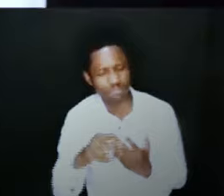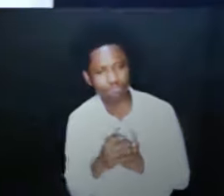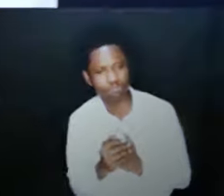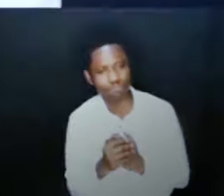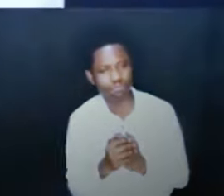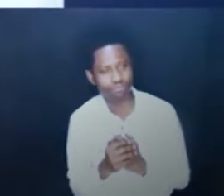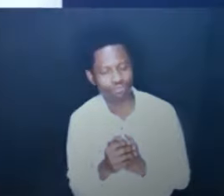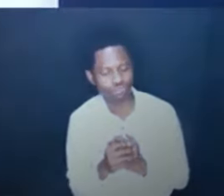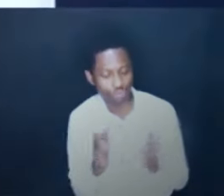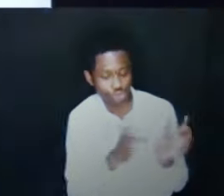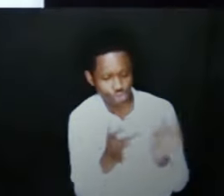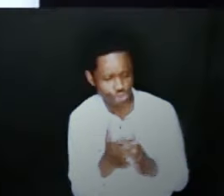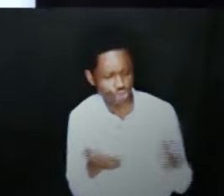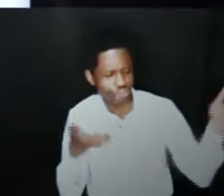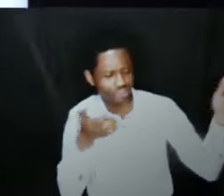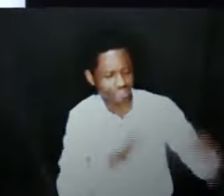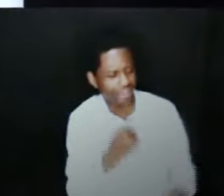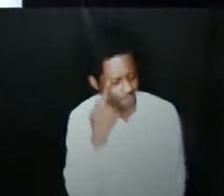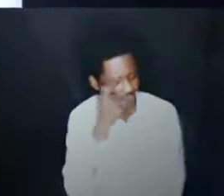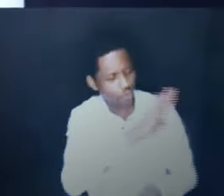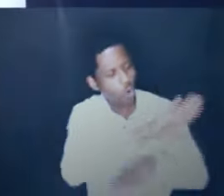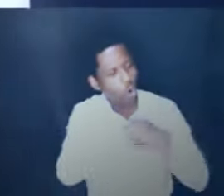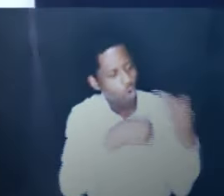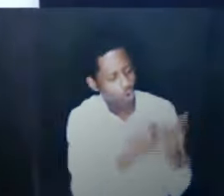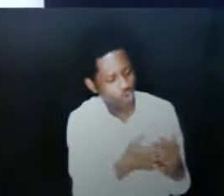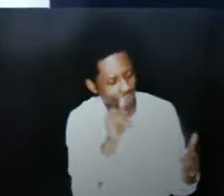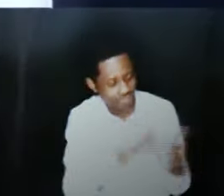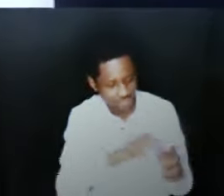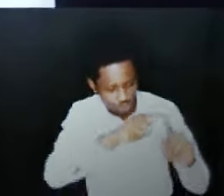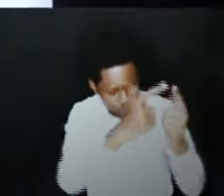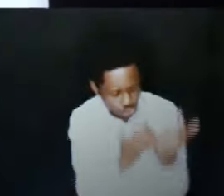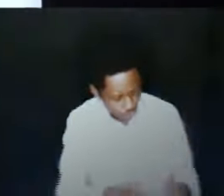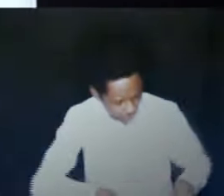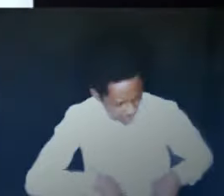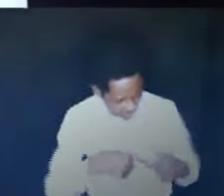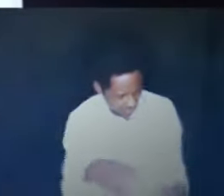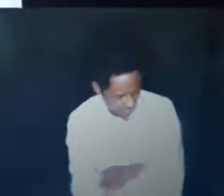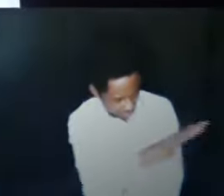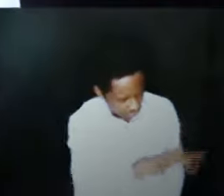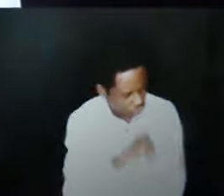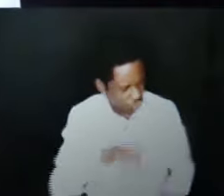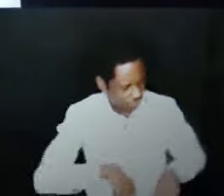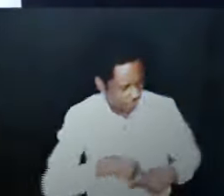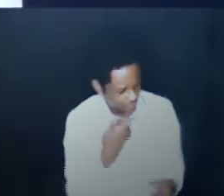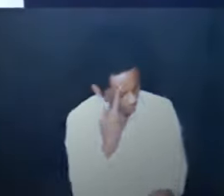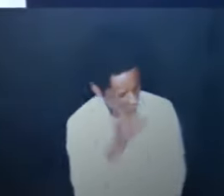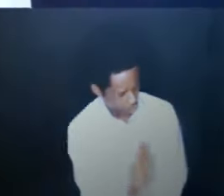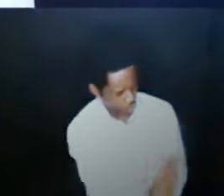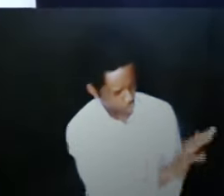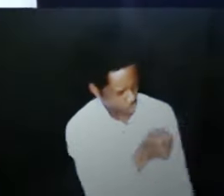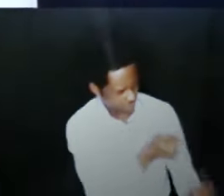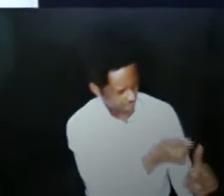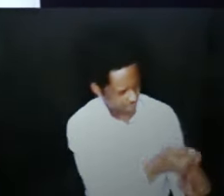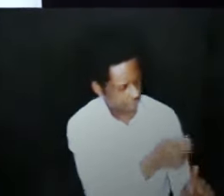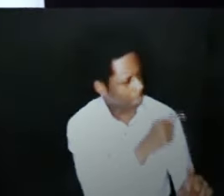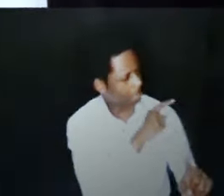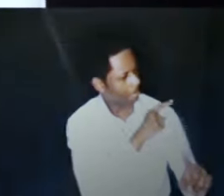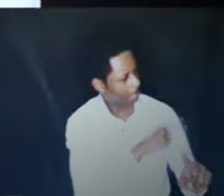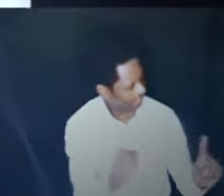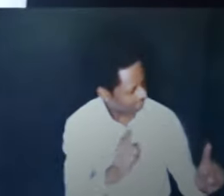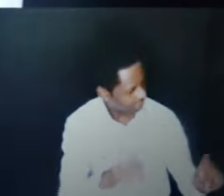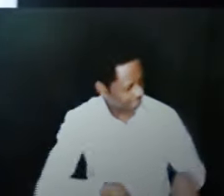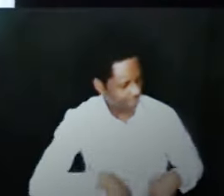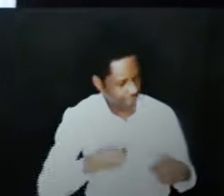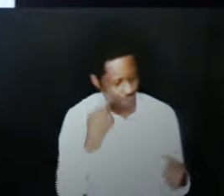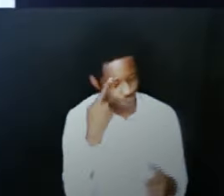And he died for all. That those who live should no longer live for themselves.